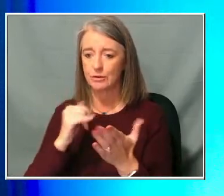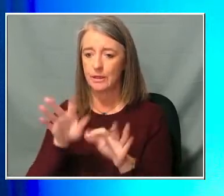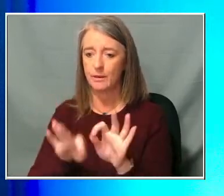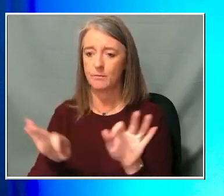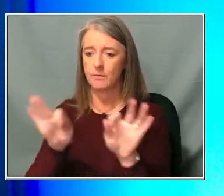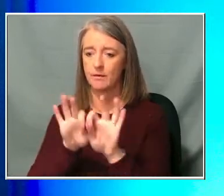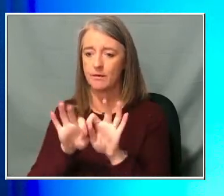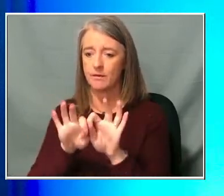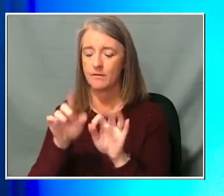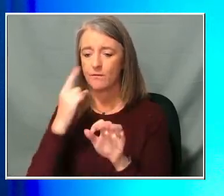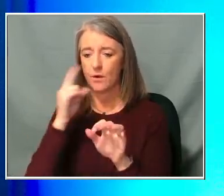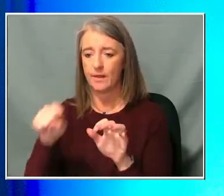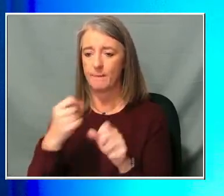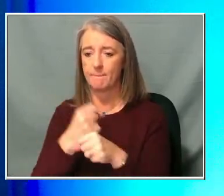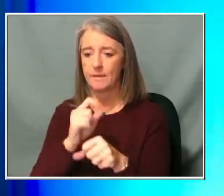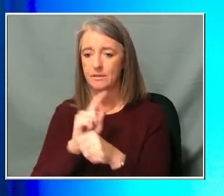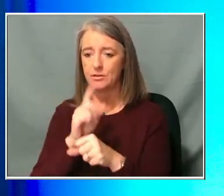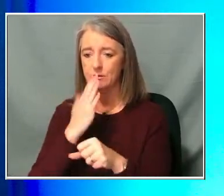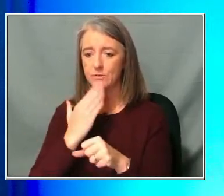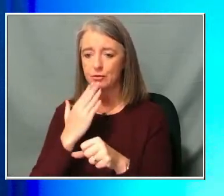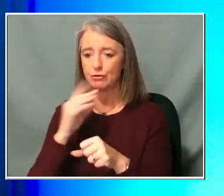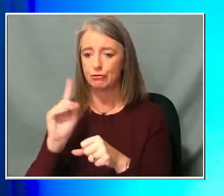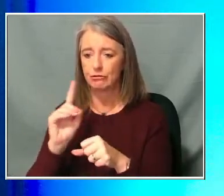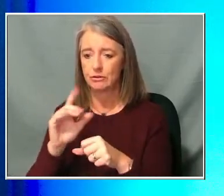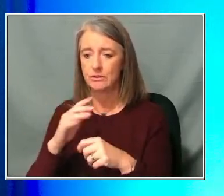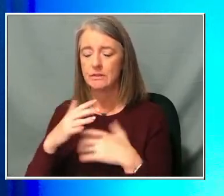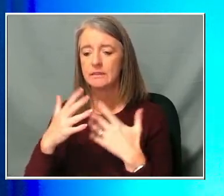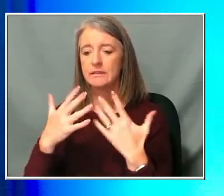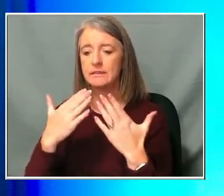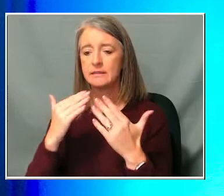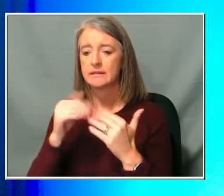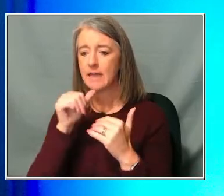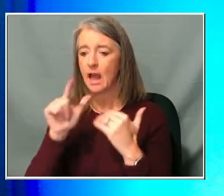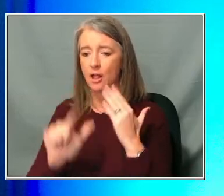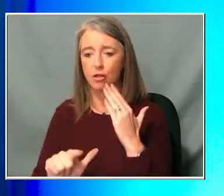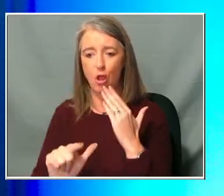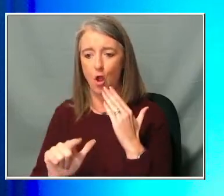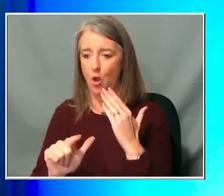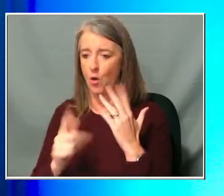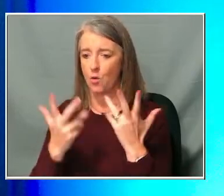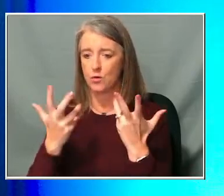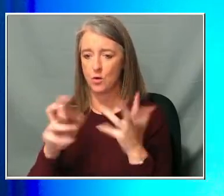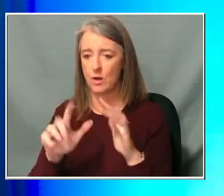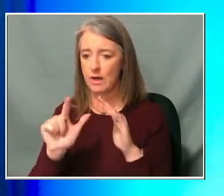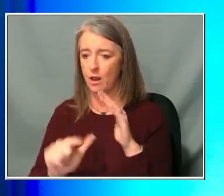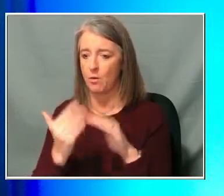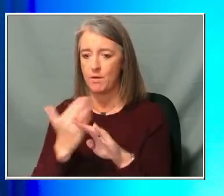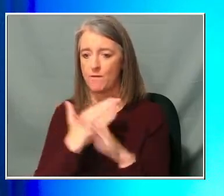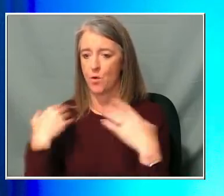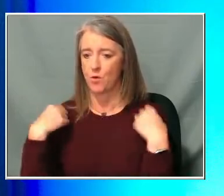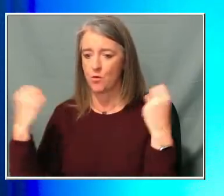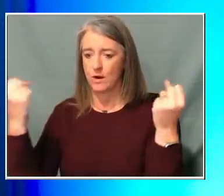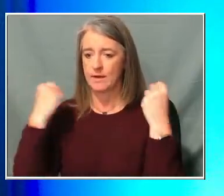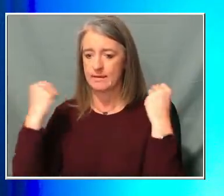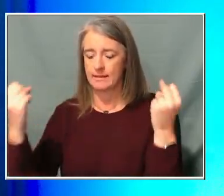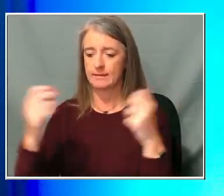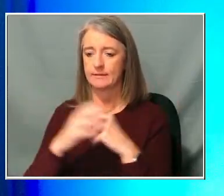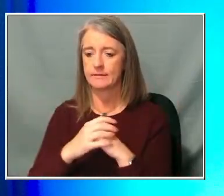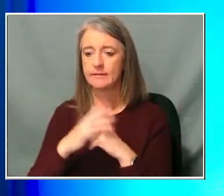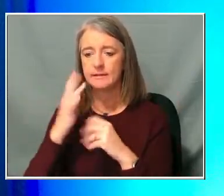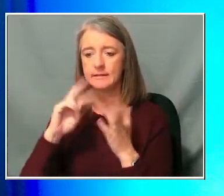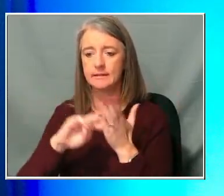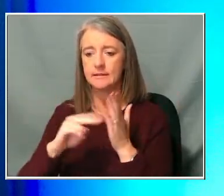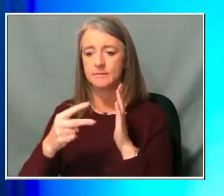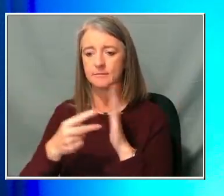them to make sure that your blood sugar is not too low before you start the workout, especially it's going to be the intended exercise for a very